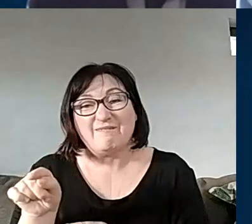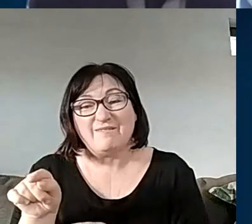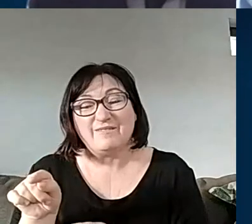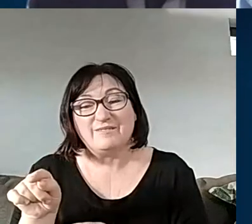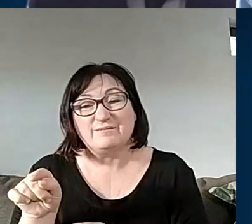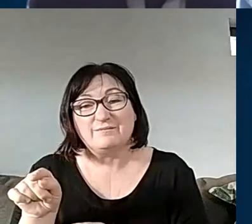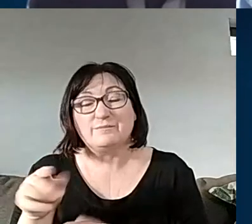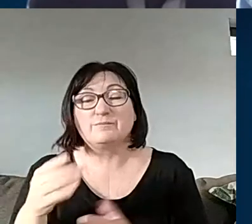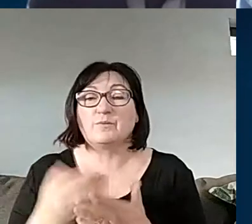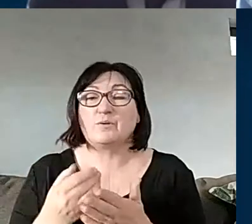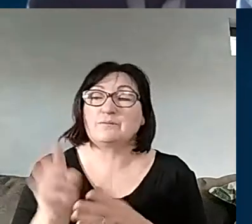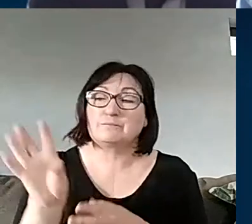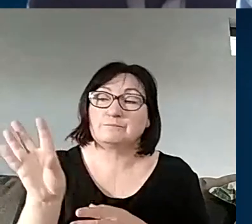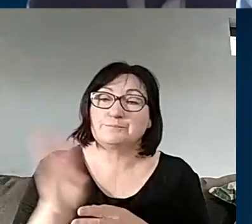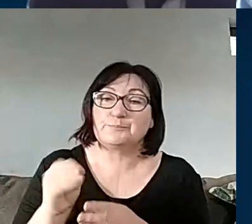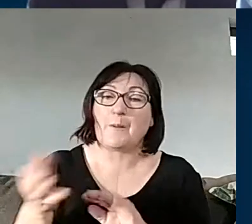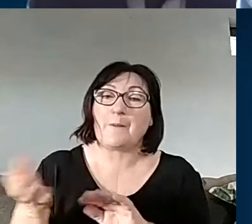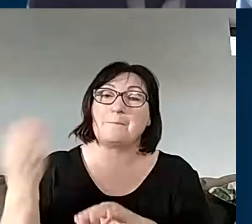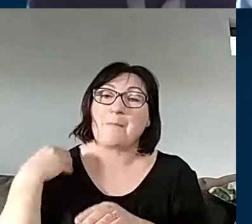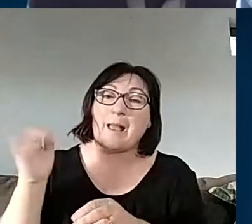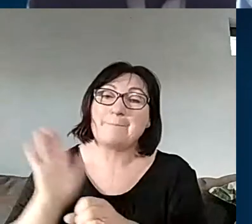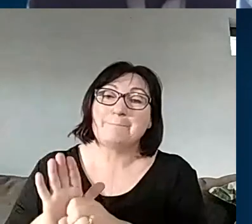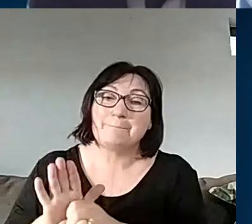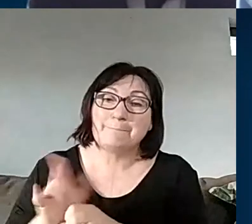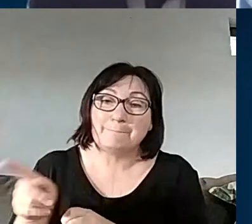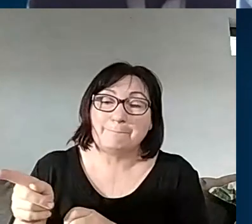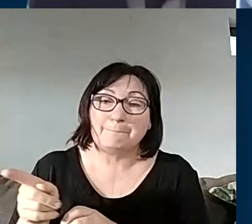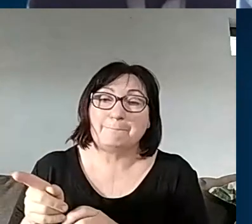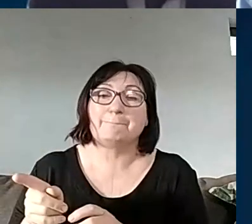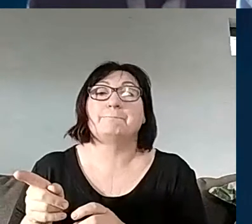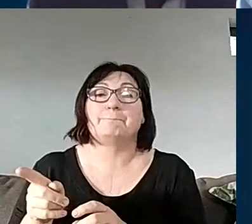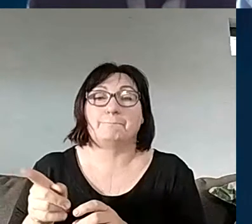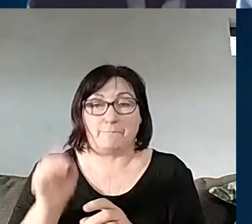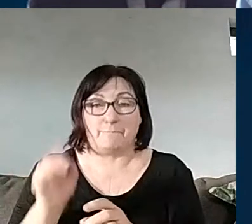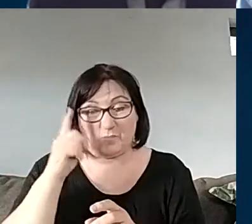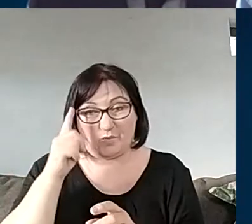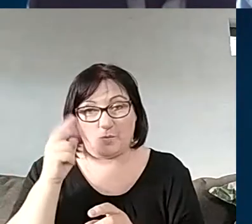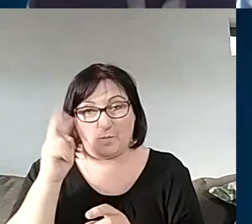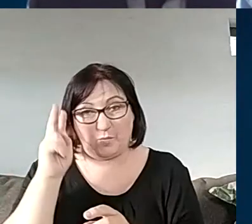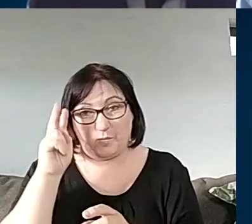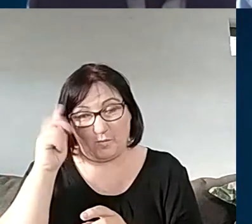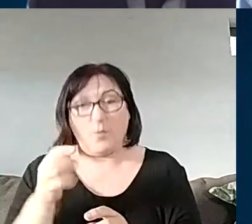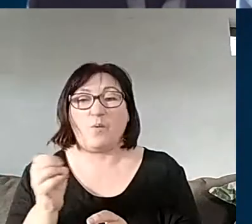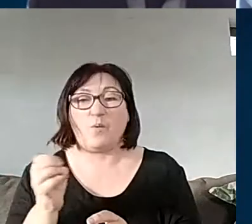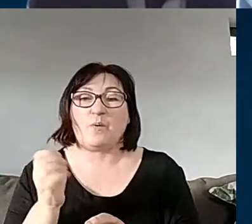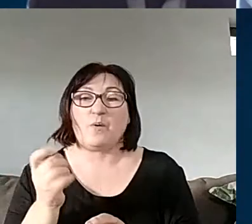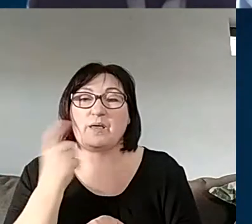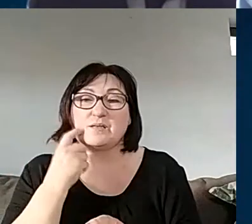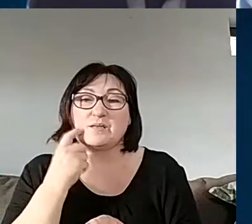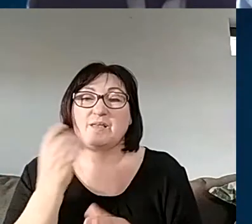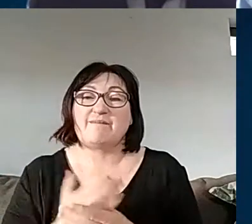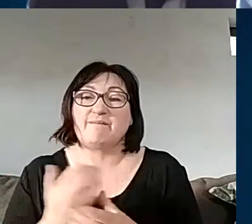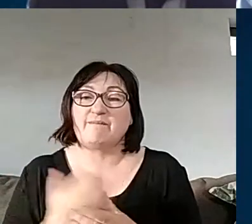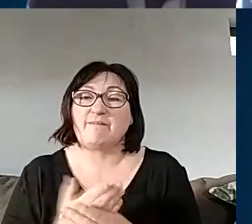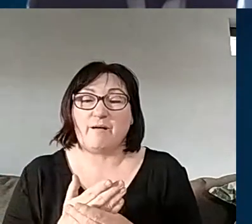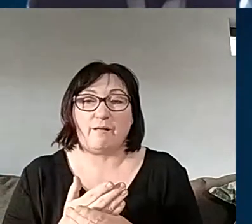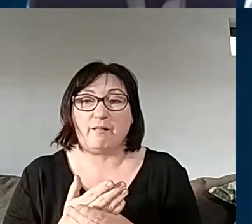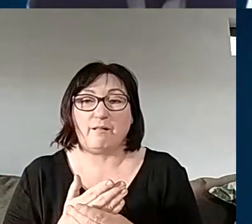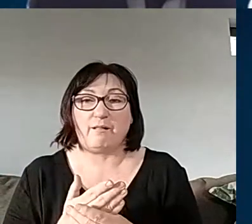your backup to. We must remember that EasyFile works on the local drive, and many people today decide that because there's a cloud, let